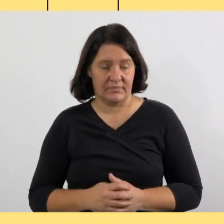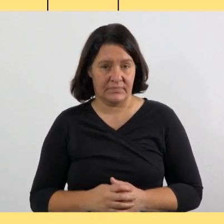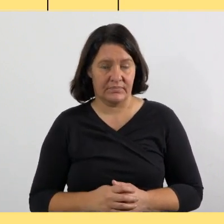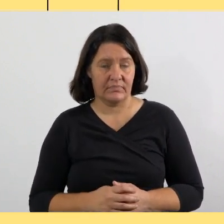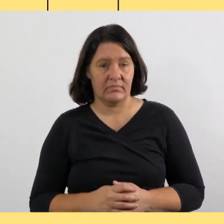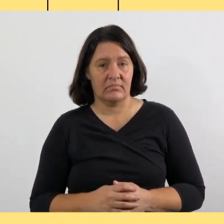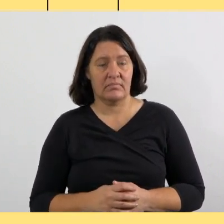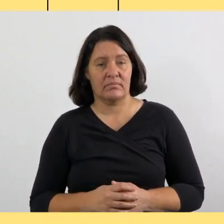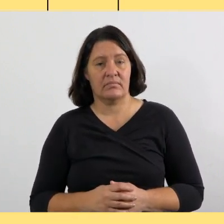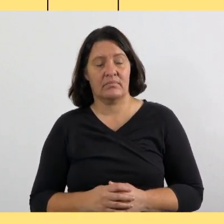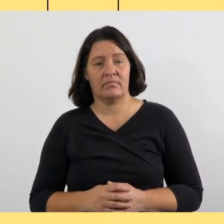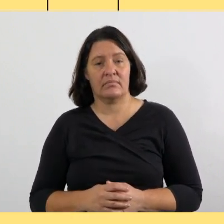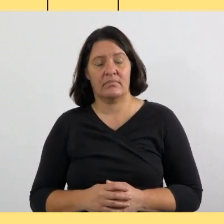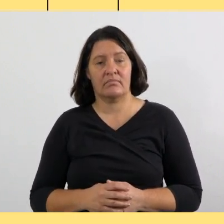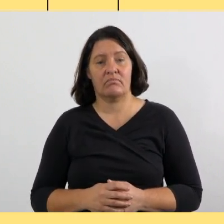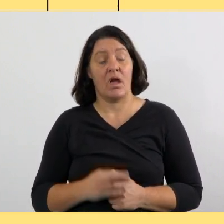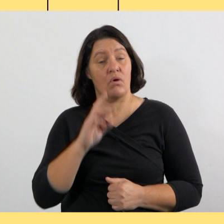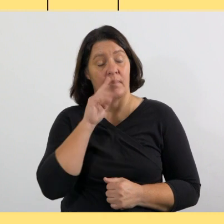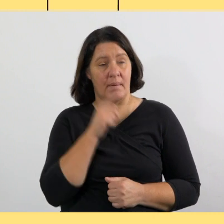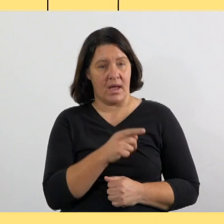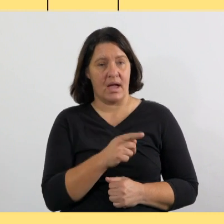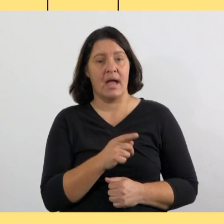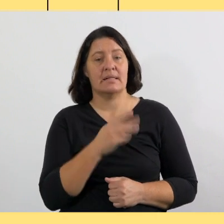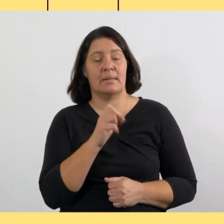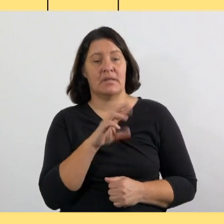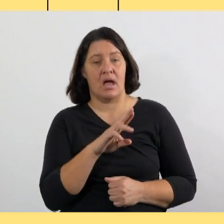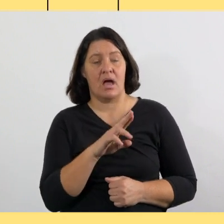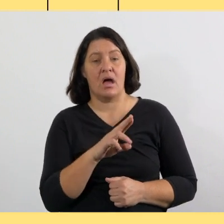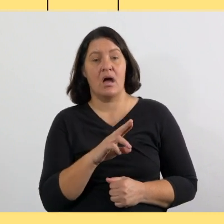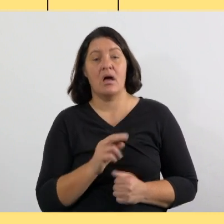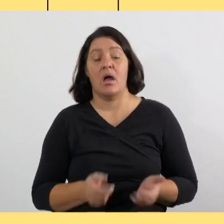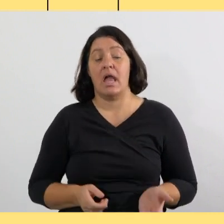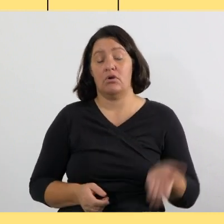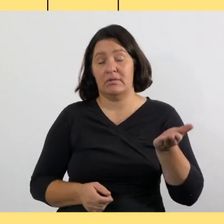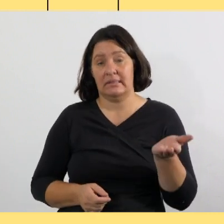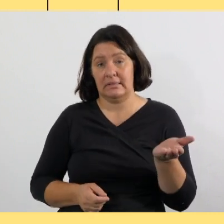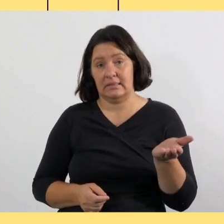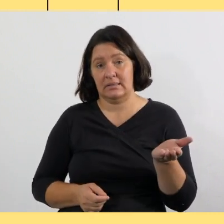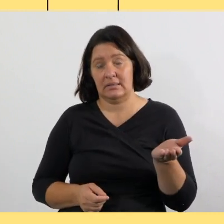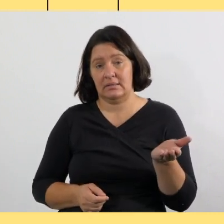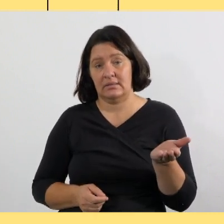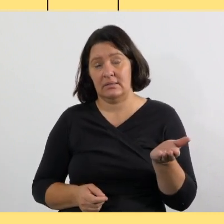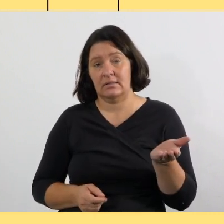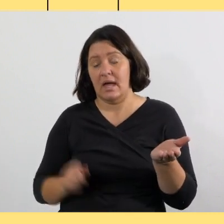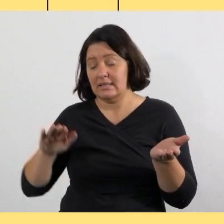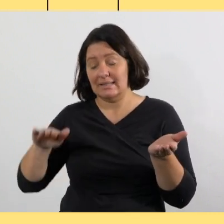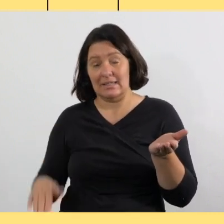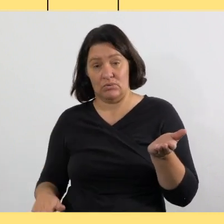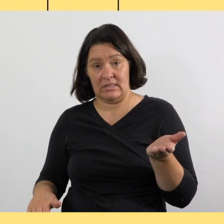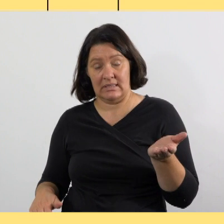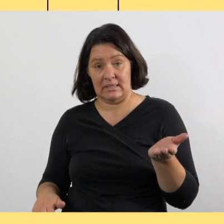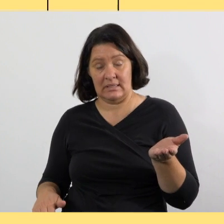34,800. I will therefore come here. Remember, your debtors control increases on the debit and